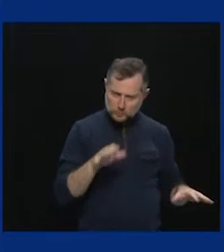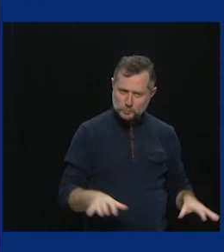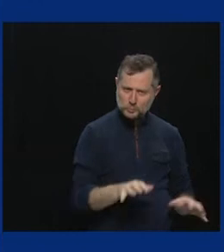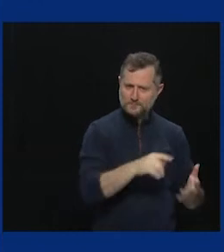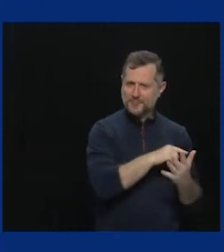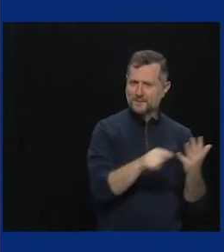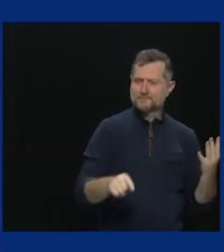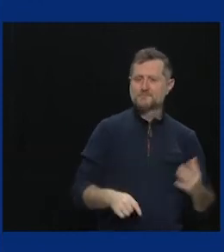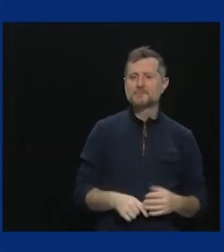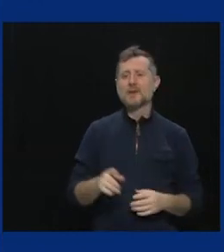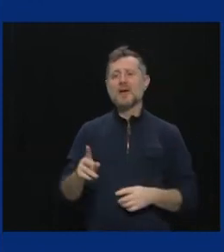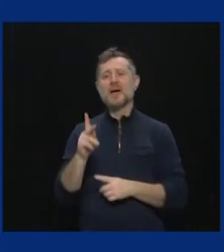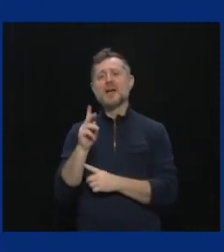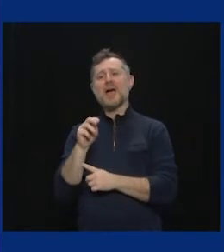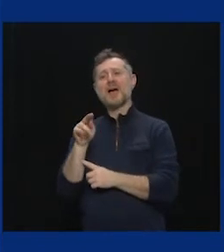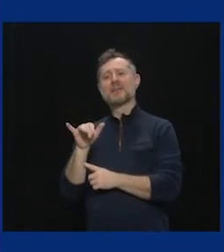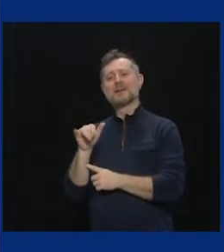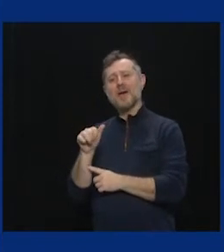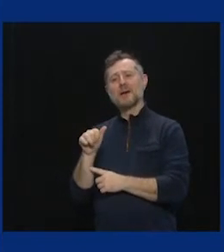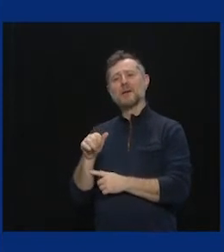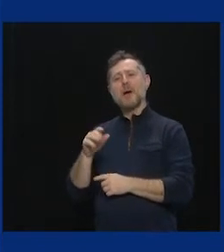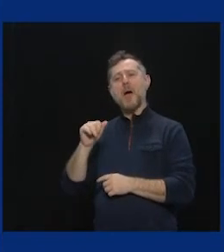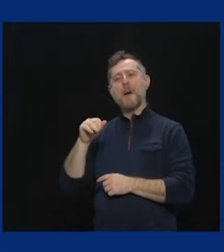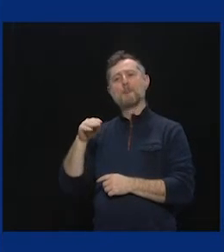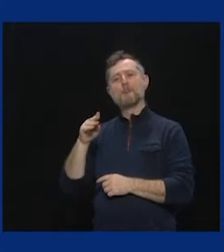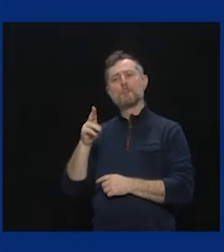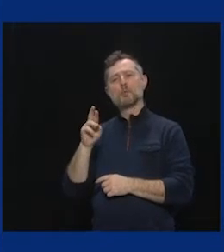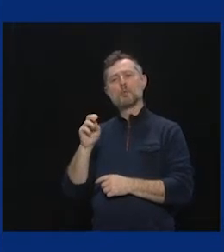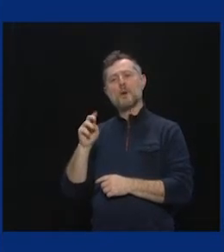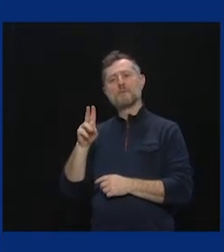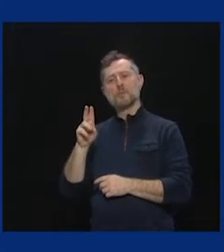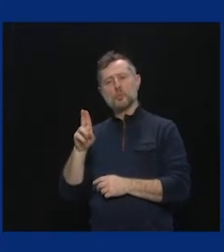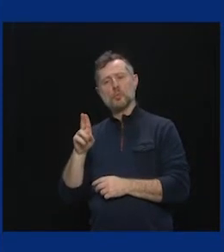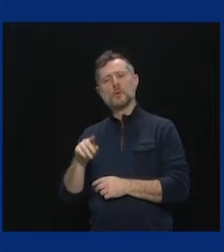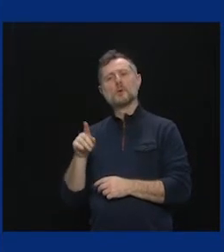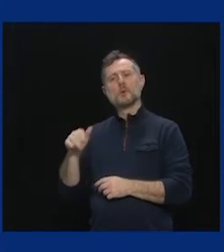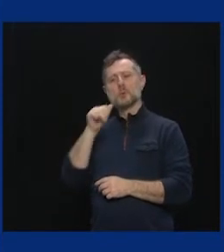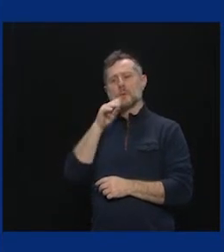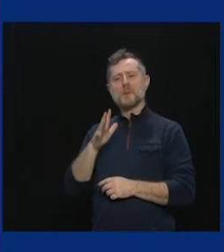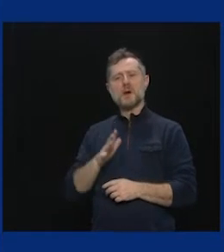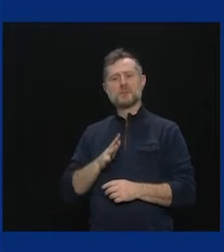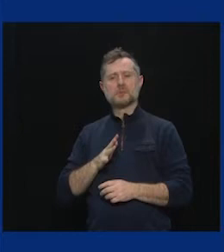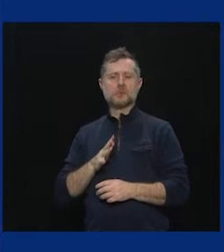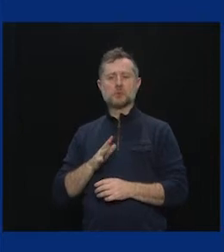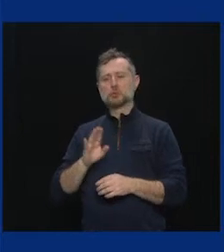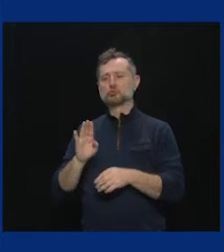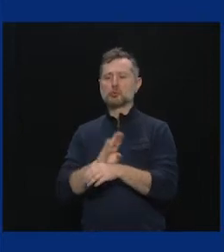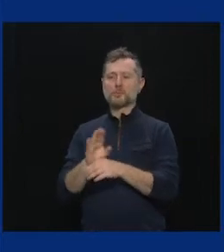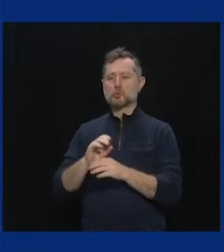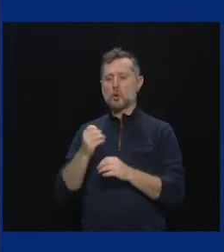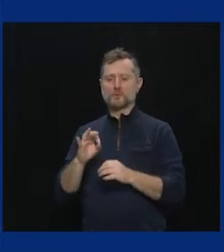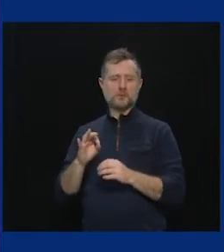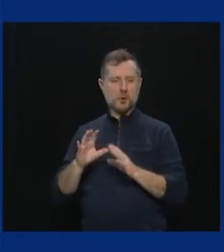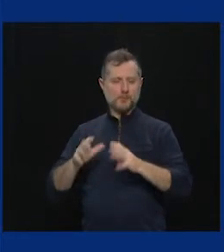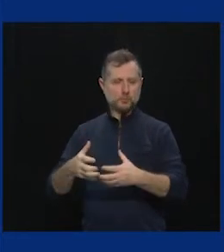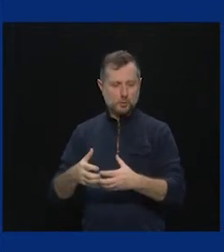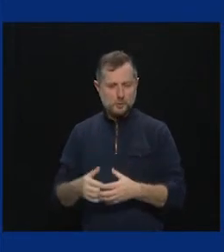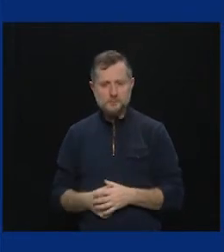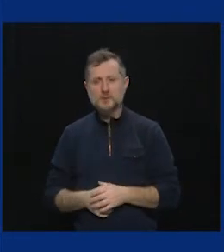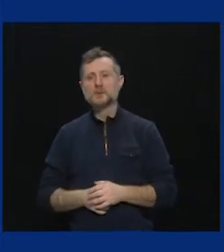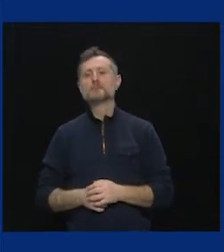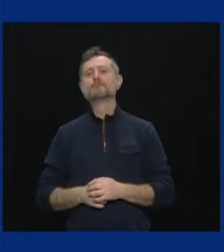And Kenya Brevu, New York's Women's Chamber of Commerce president, who's here as well. Let's give her a round here.